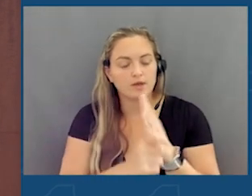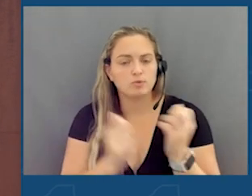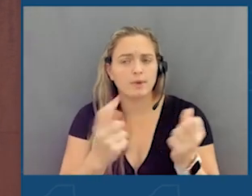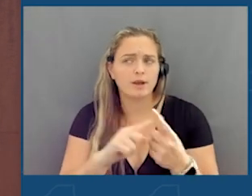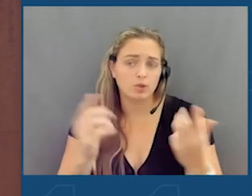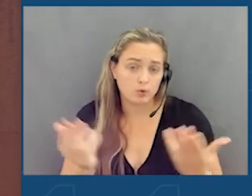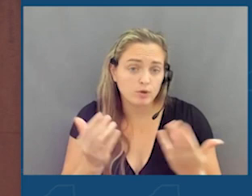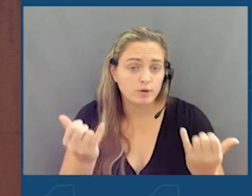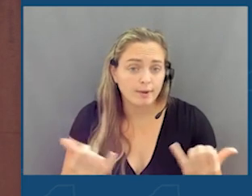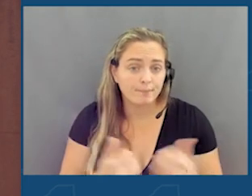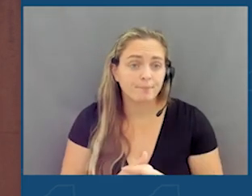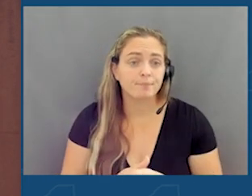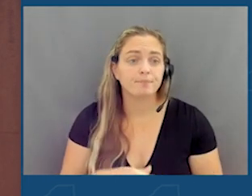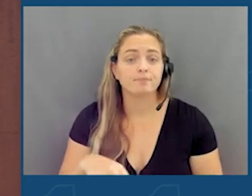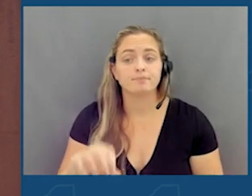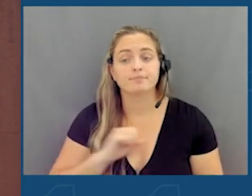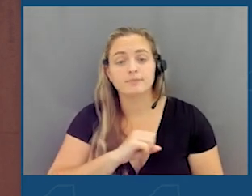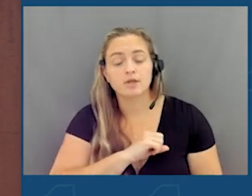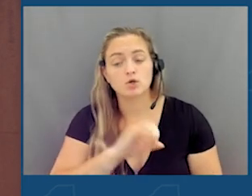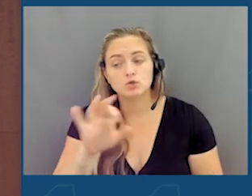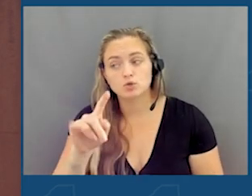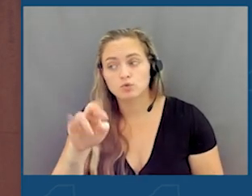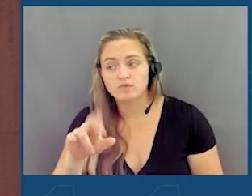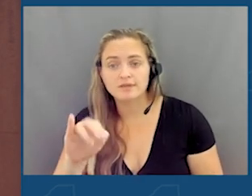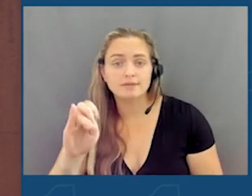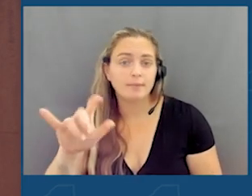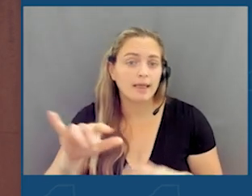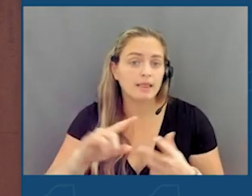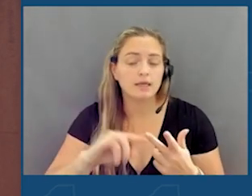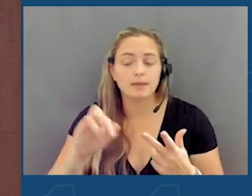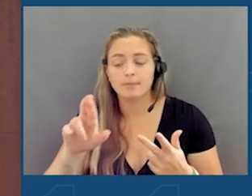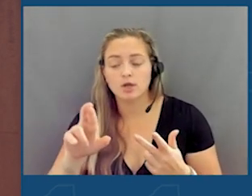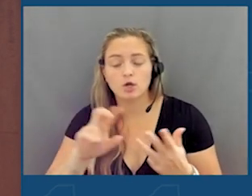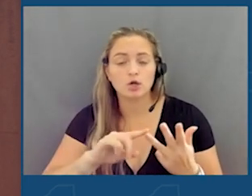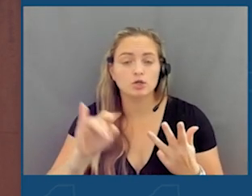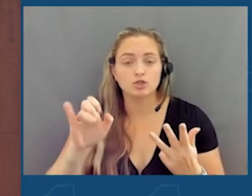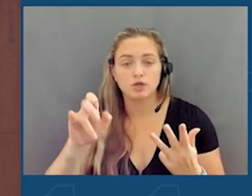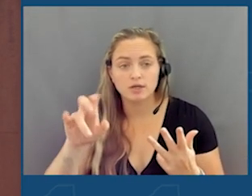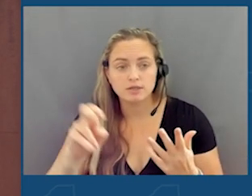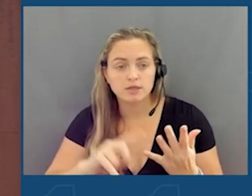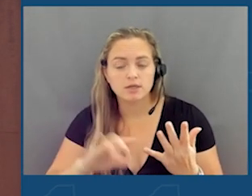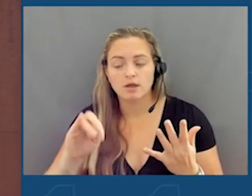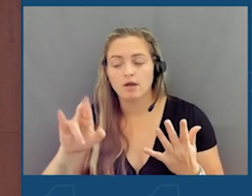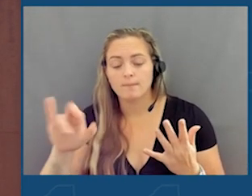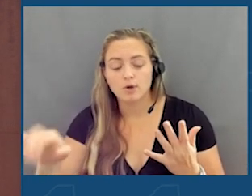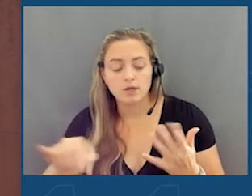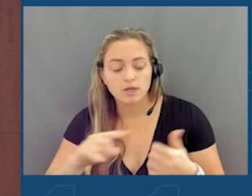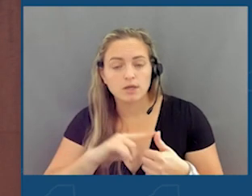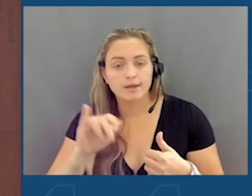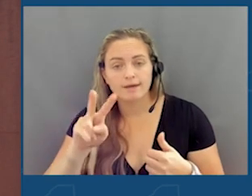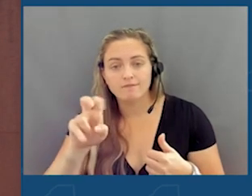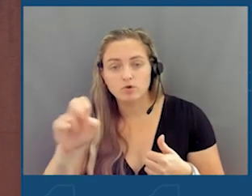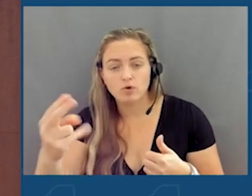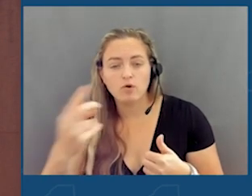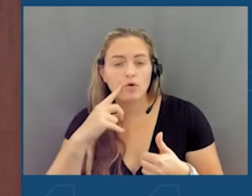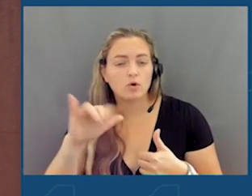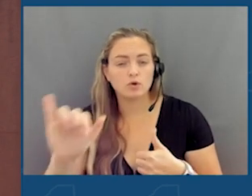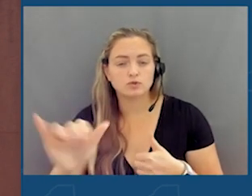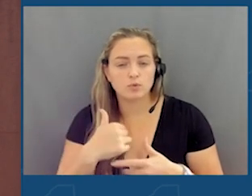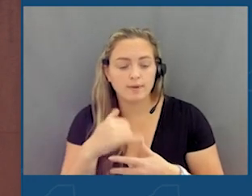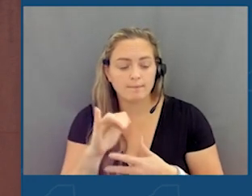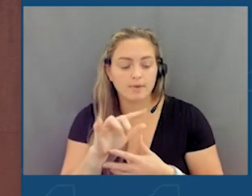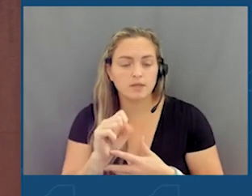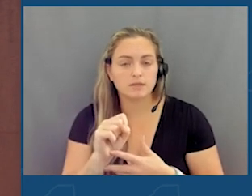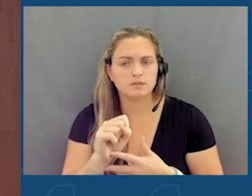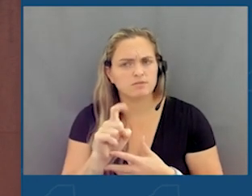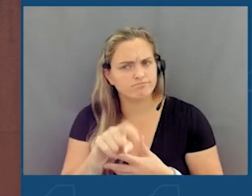here. Senators Skoufis, Bailey, Mayer, and Jackson. I know Senator Comrie and Senator Kavanaugh also had bills. And I